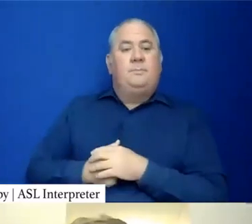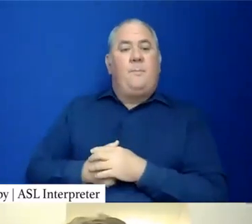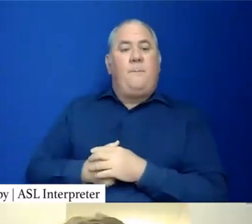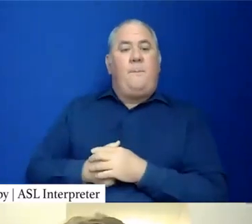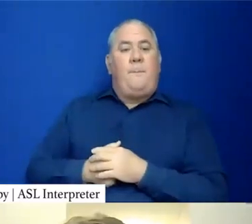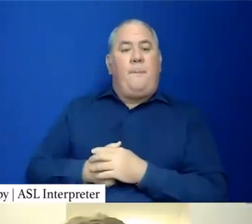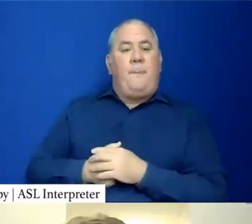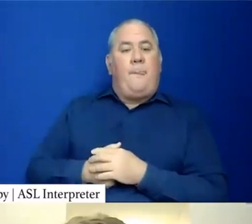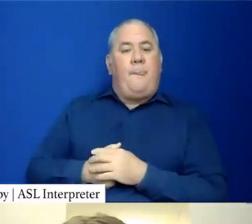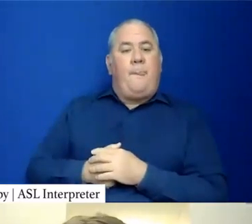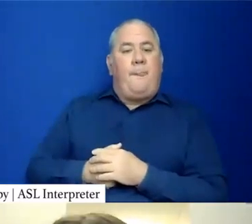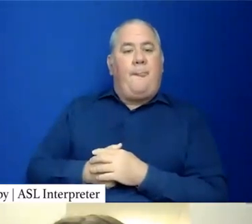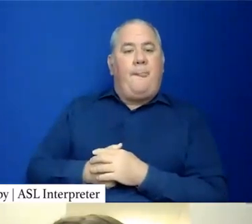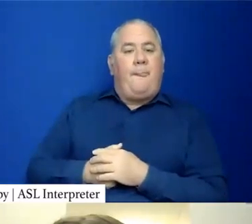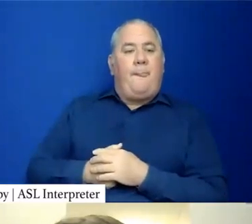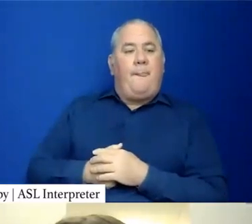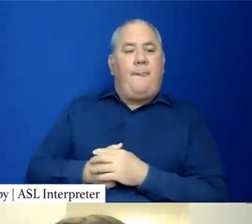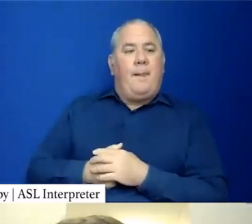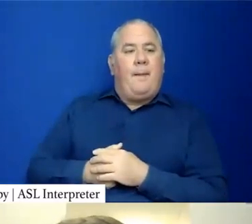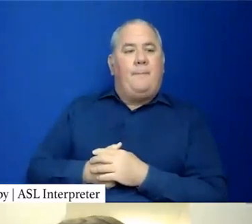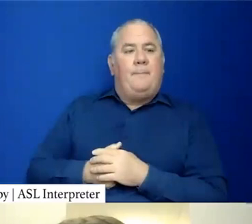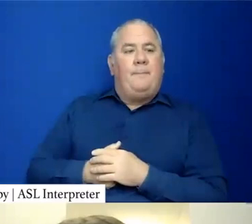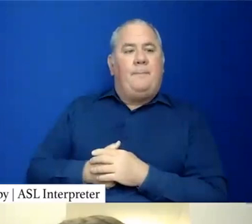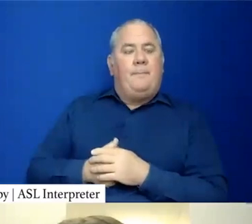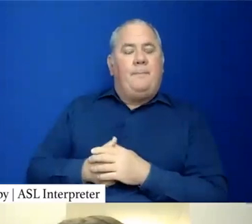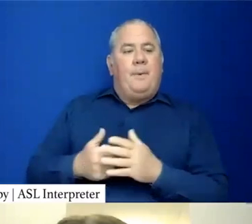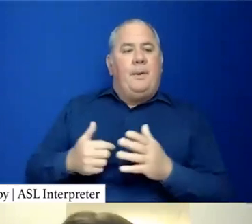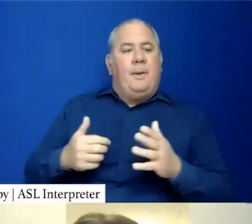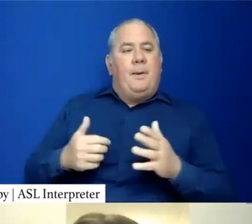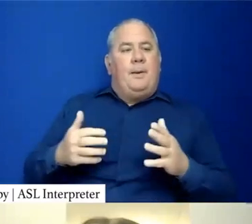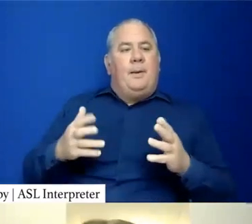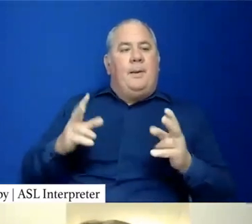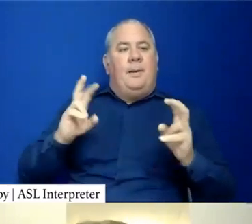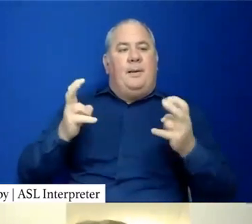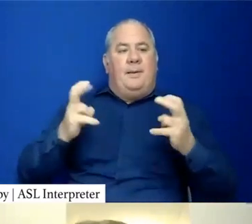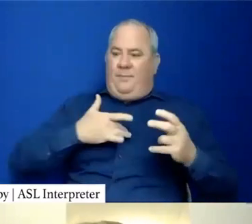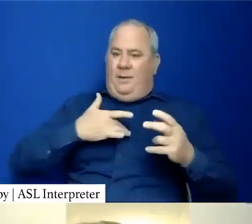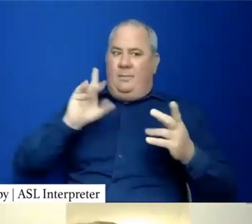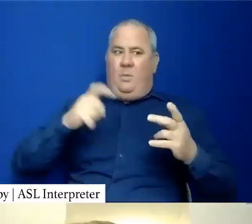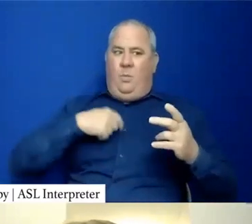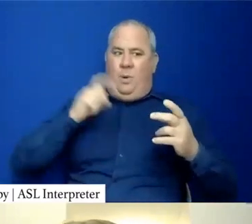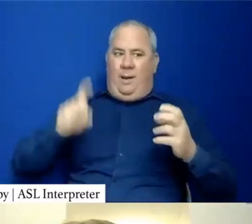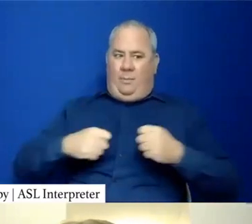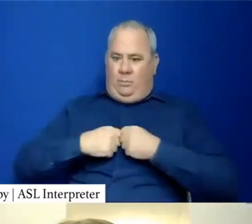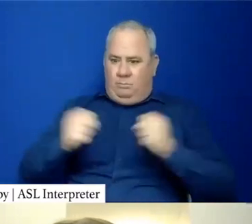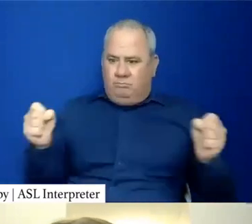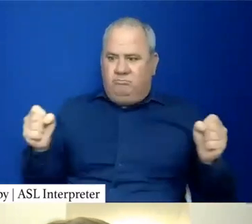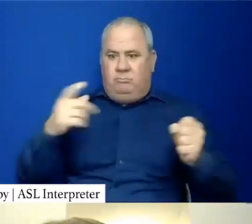to submit ourselves, I guess, to the opinions and the judgment and the